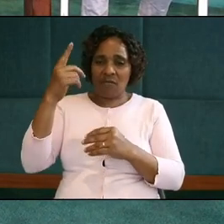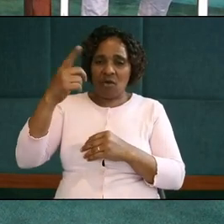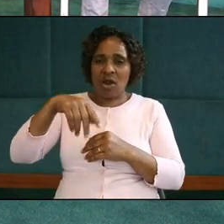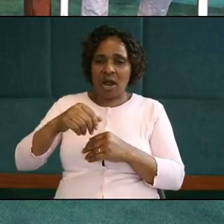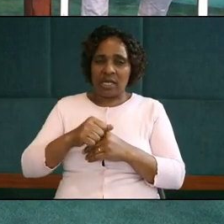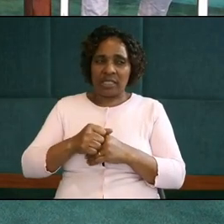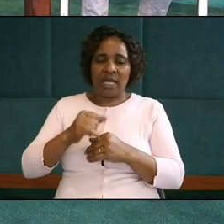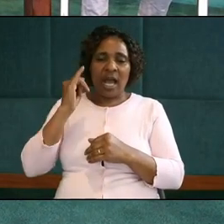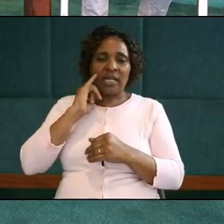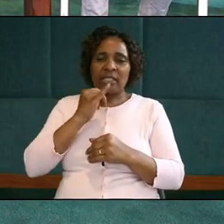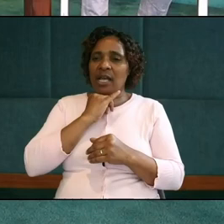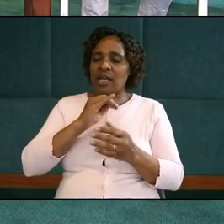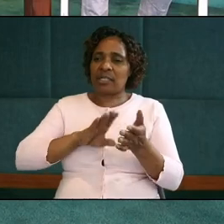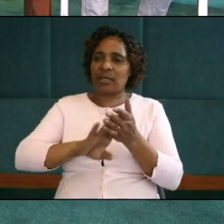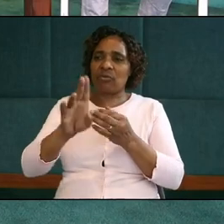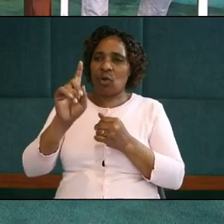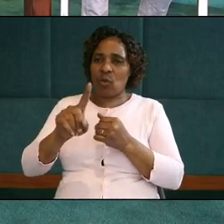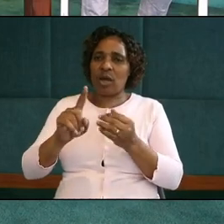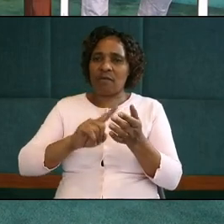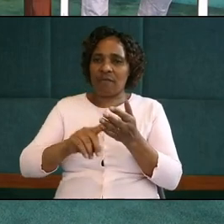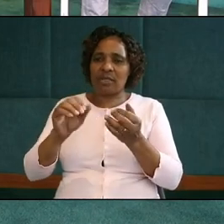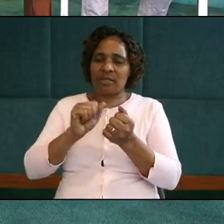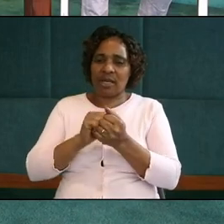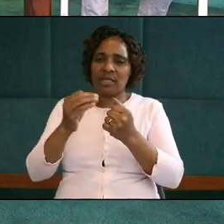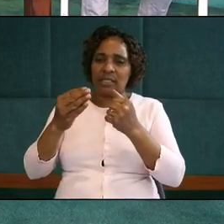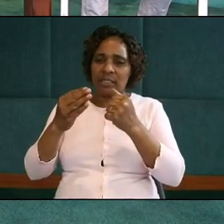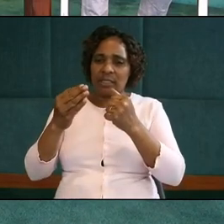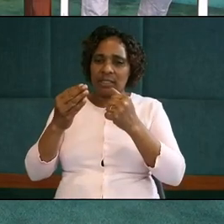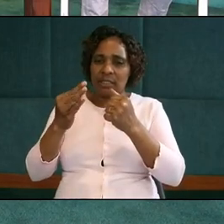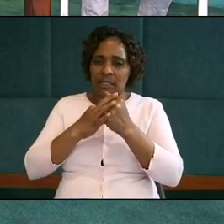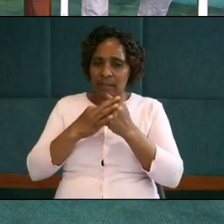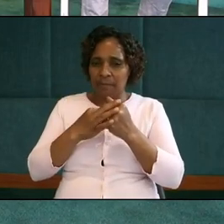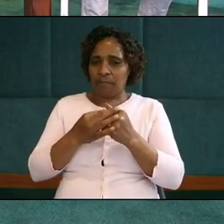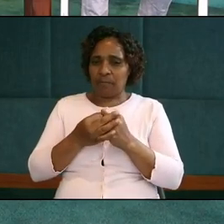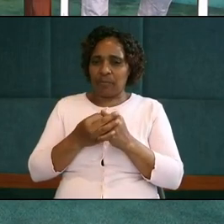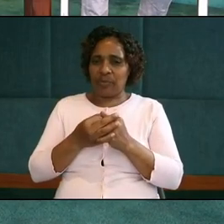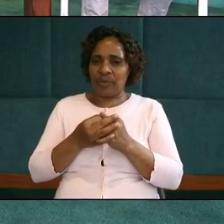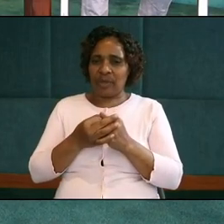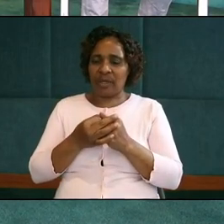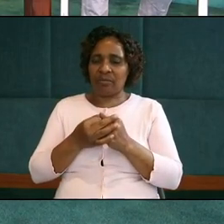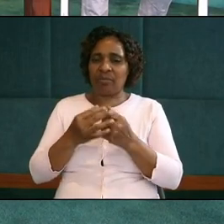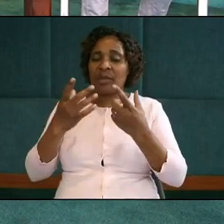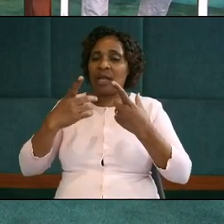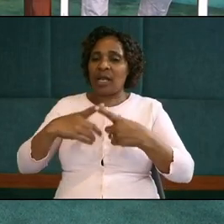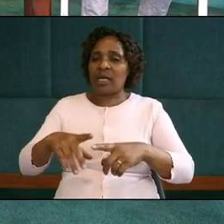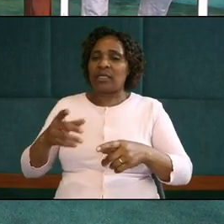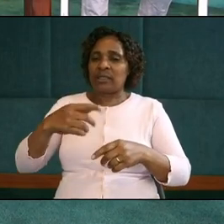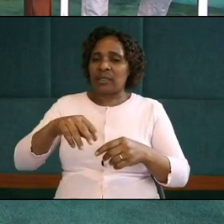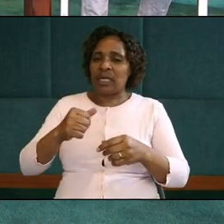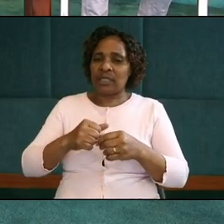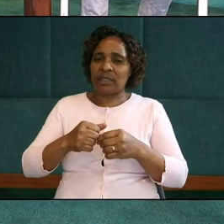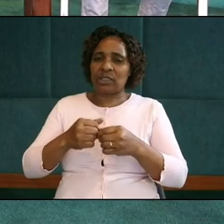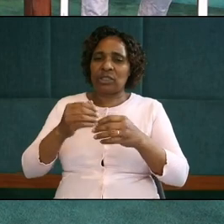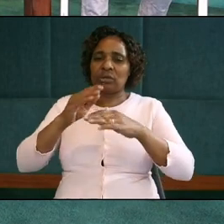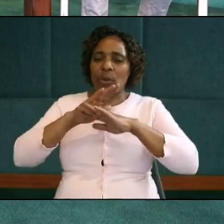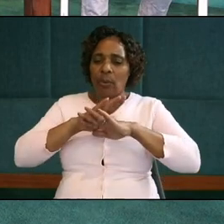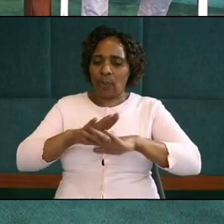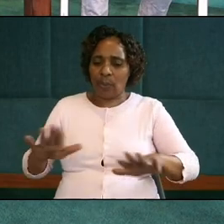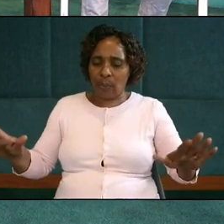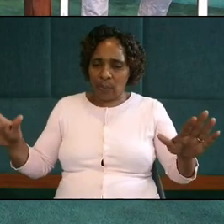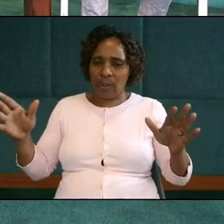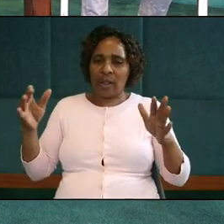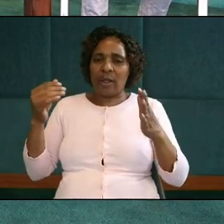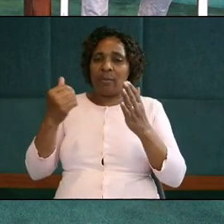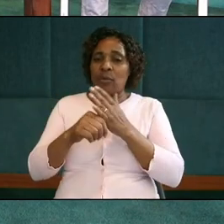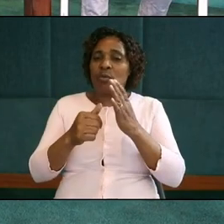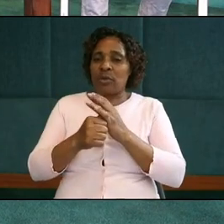Isaiah chapter 1, verse 18. Isaiah chapter 1, verse 18. Come now, let us settle the matter, says the Lord. Though